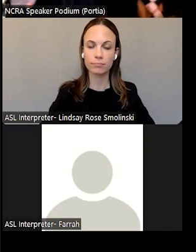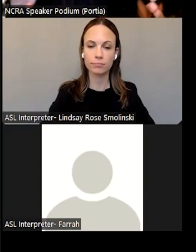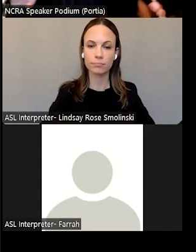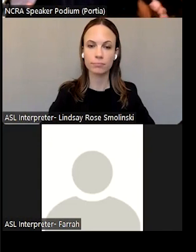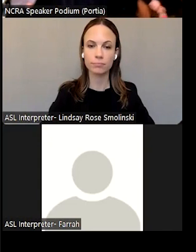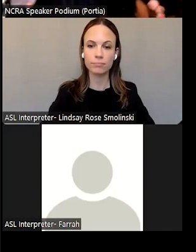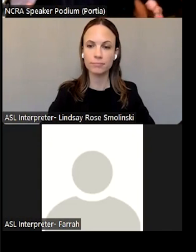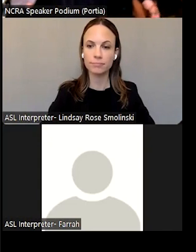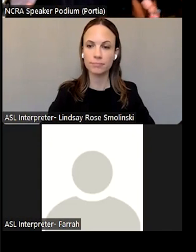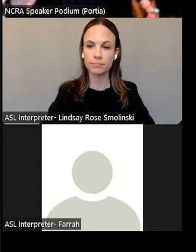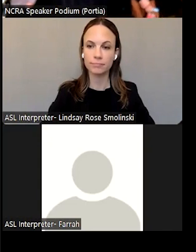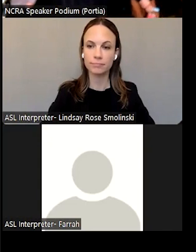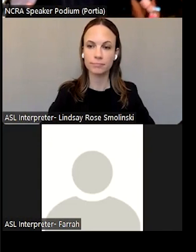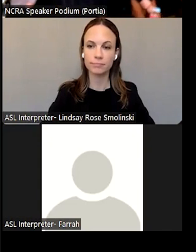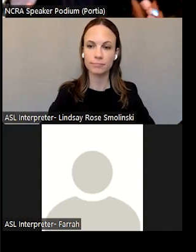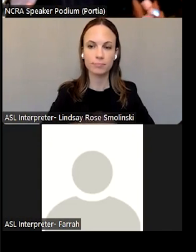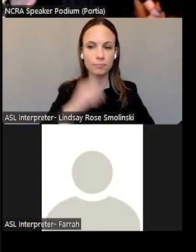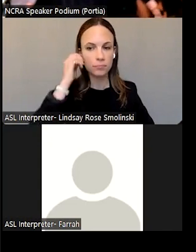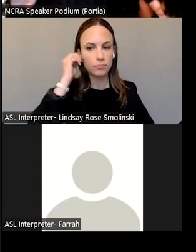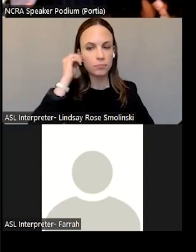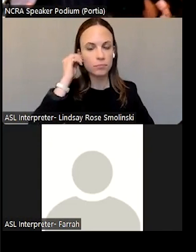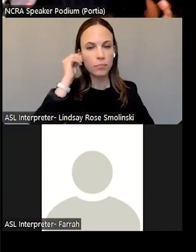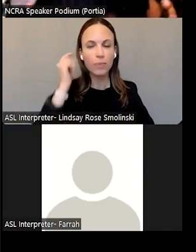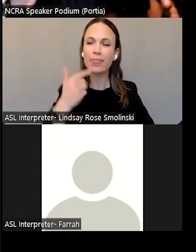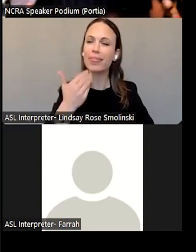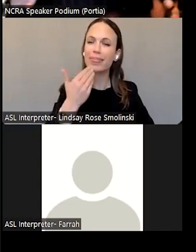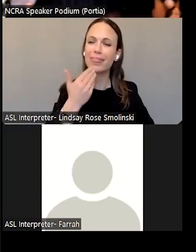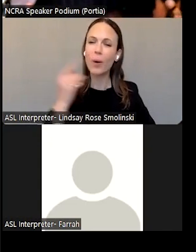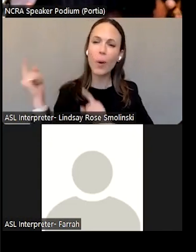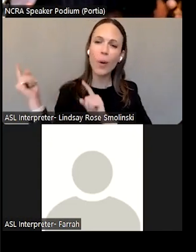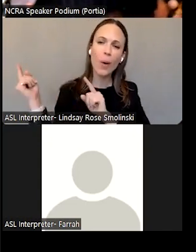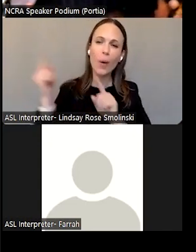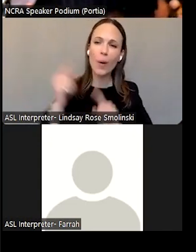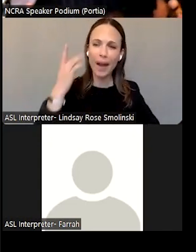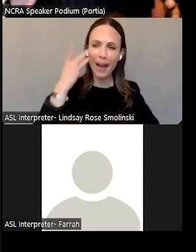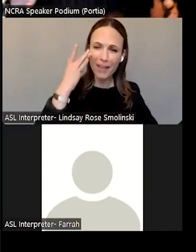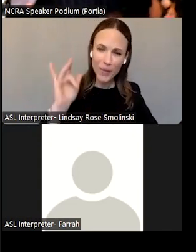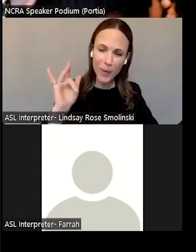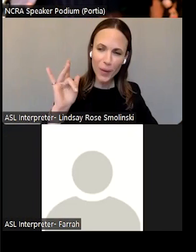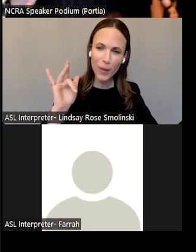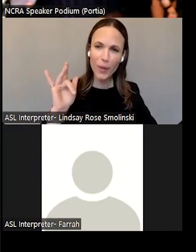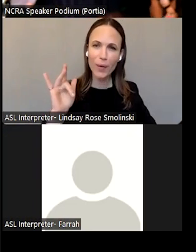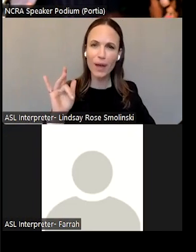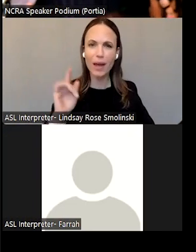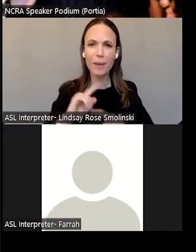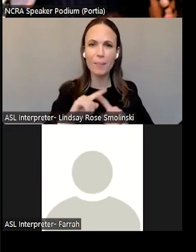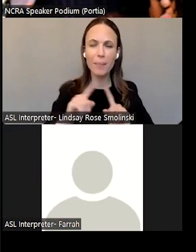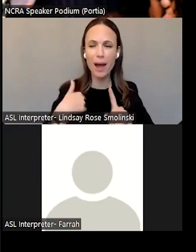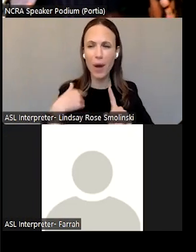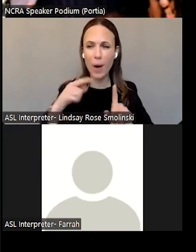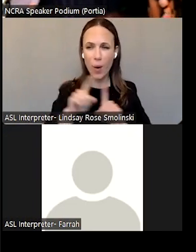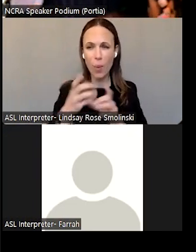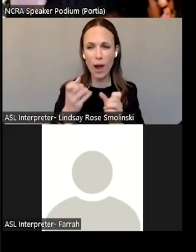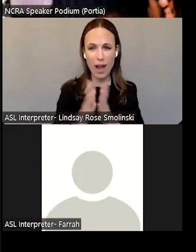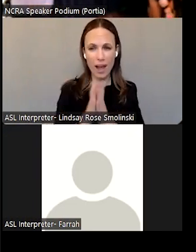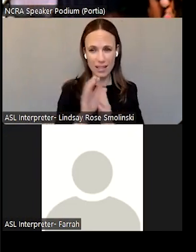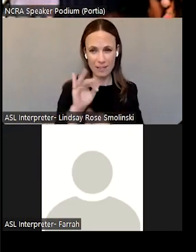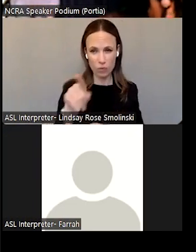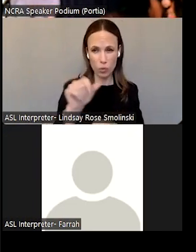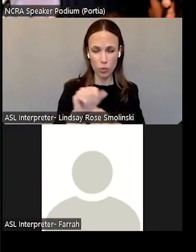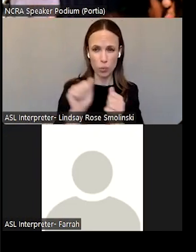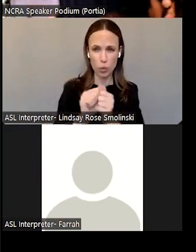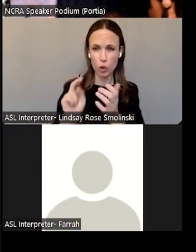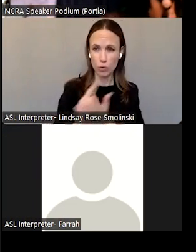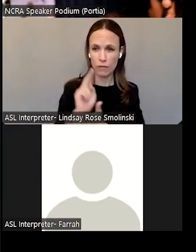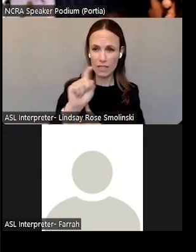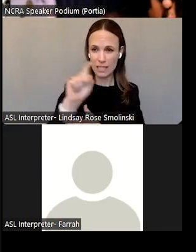So thank you for coming all the way out to California. but I also wanted to ask if you worked with the University of